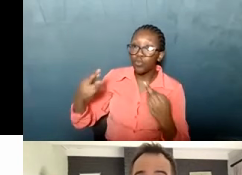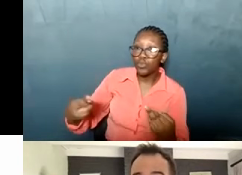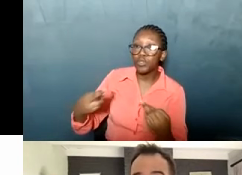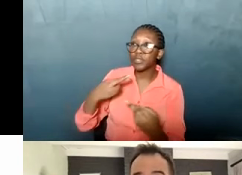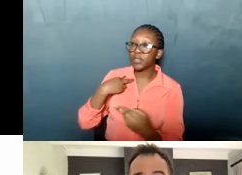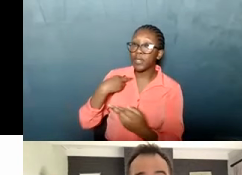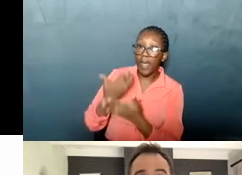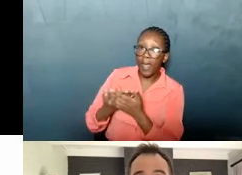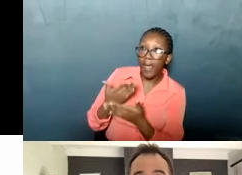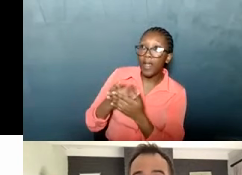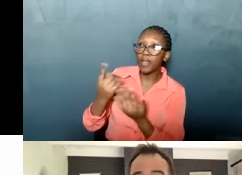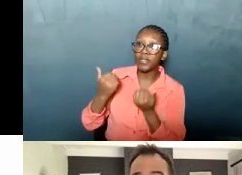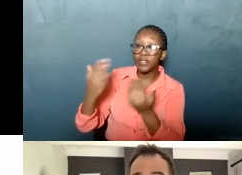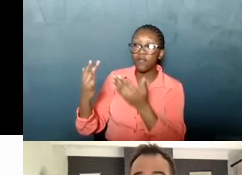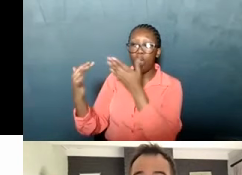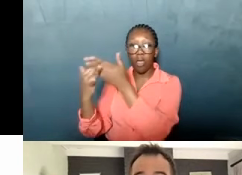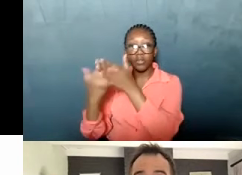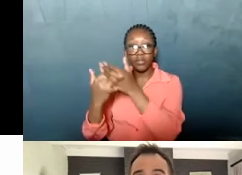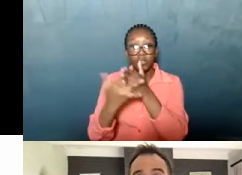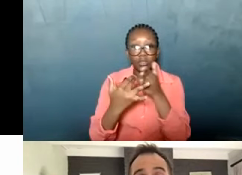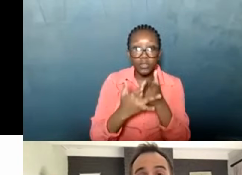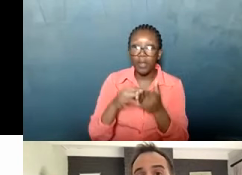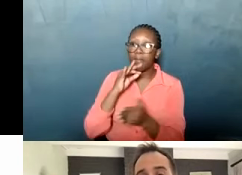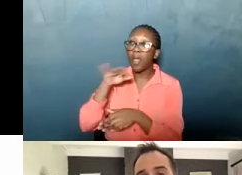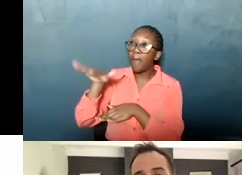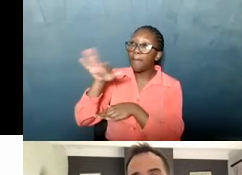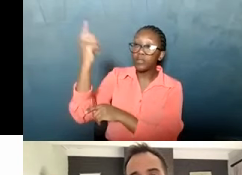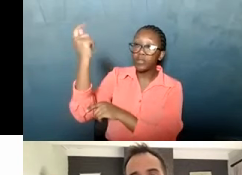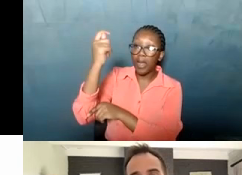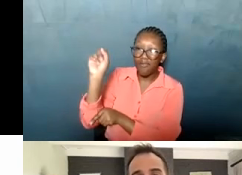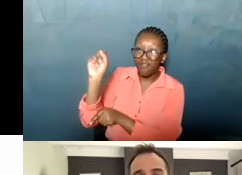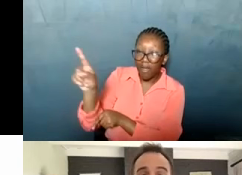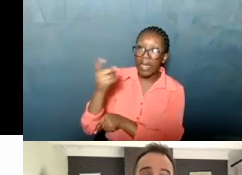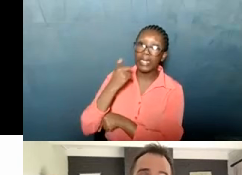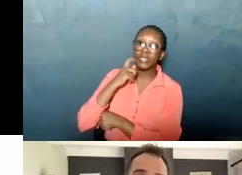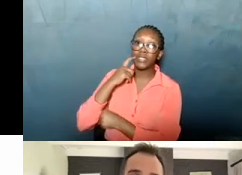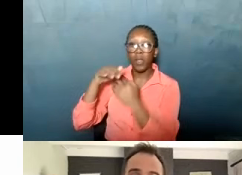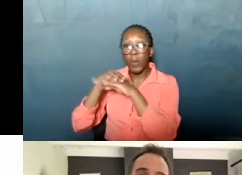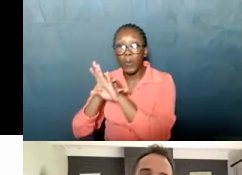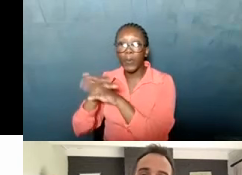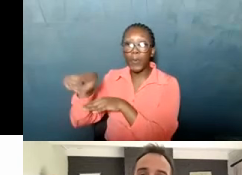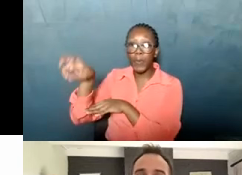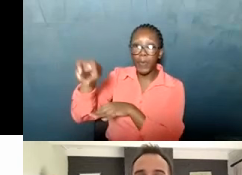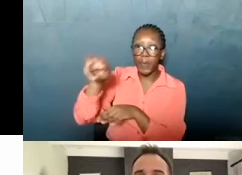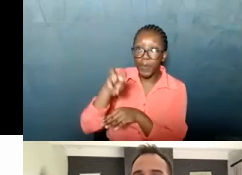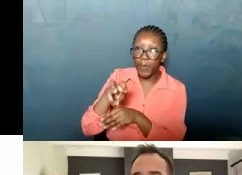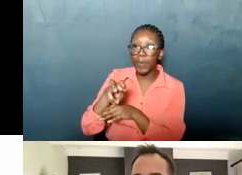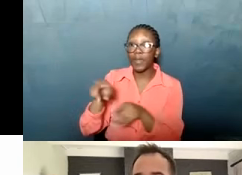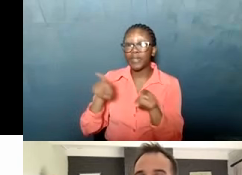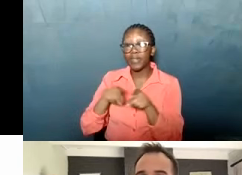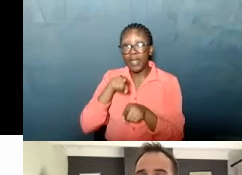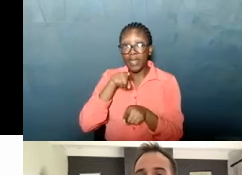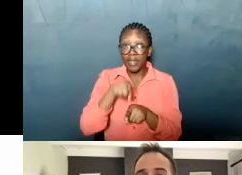deliver services that are currently not reaching the population. The task shifting approach for hearing screening is